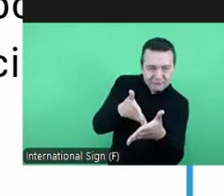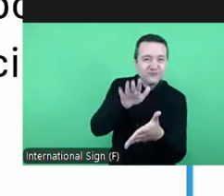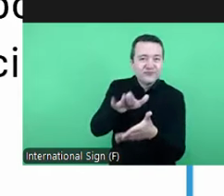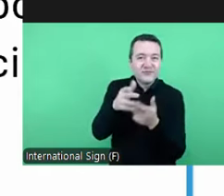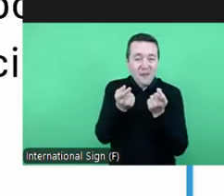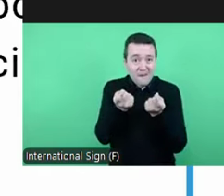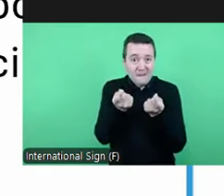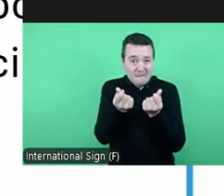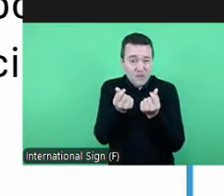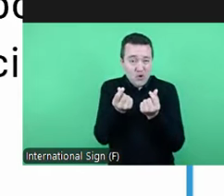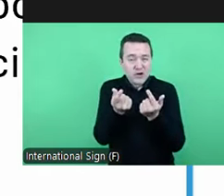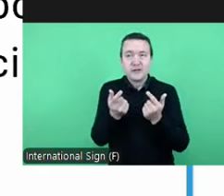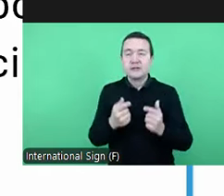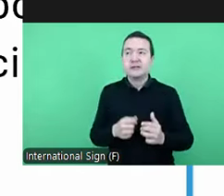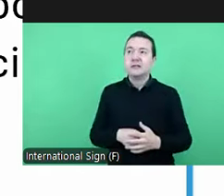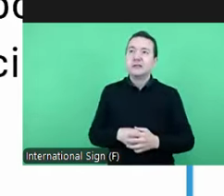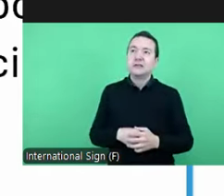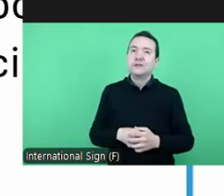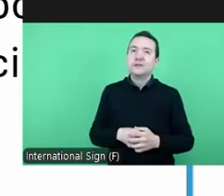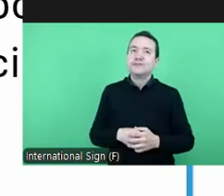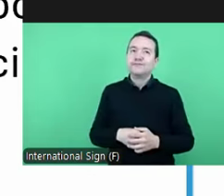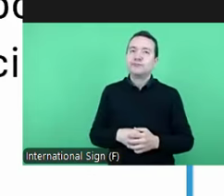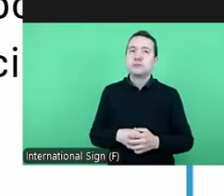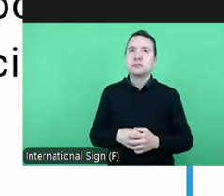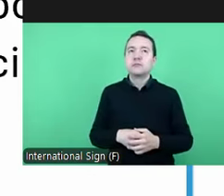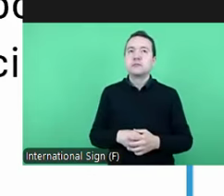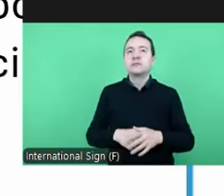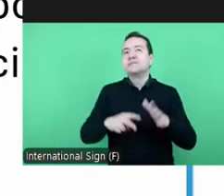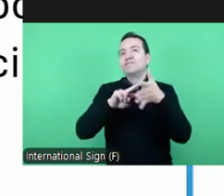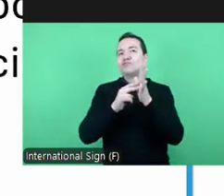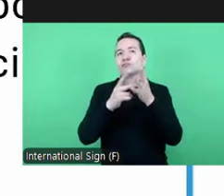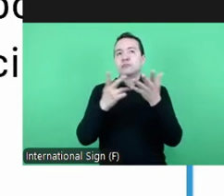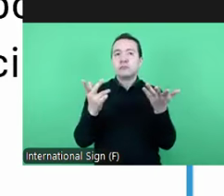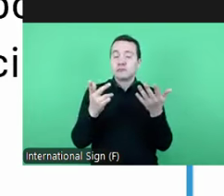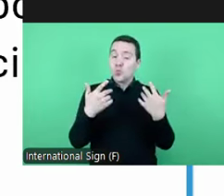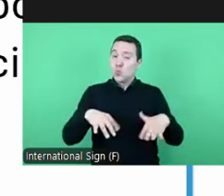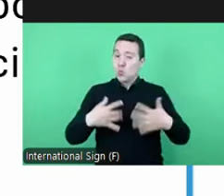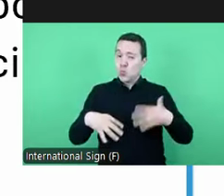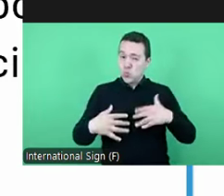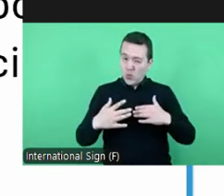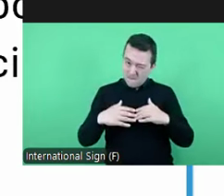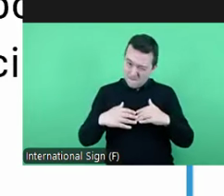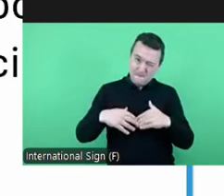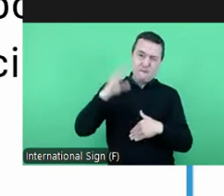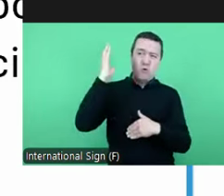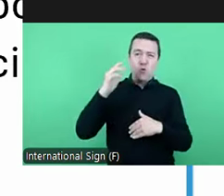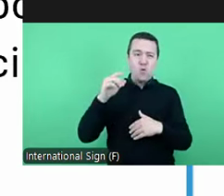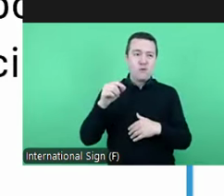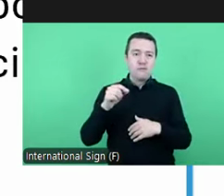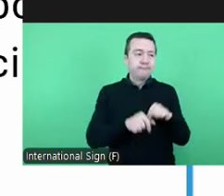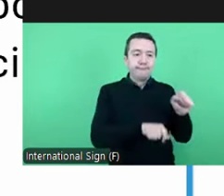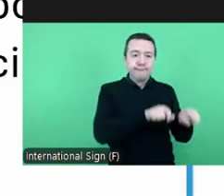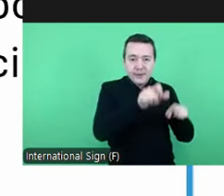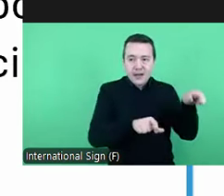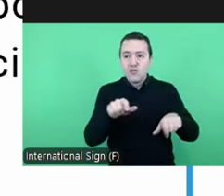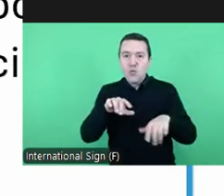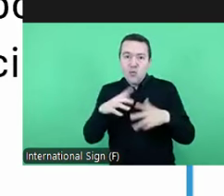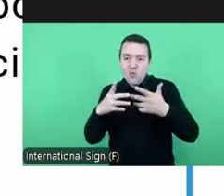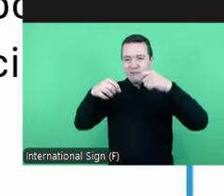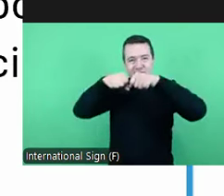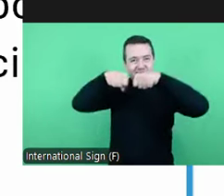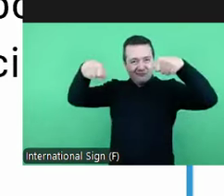barriers, nos referimos a una de we're referring to los one desafíos más of the importantes most para estar important de alguna challenges forma to abordando